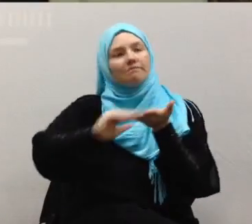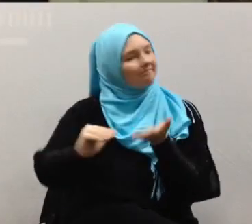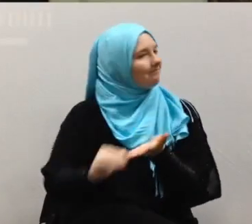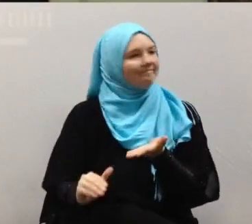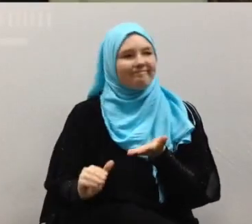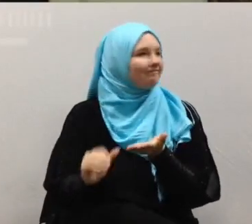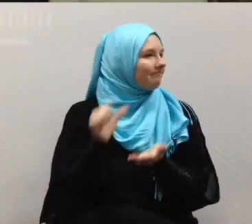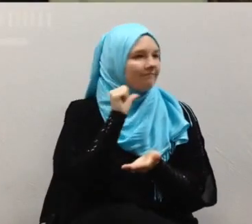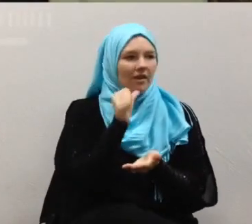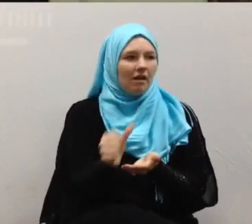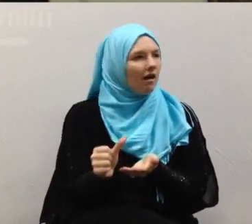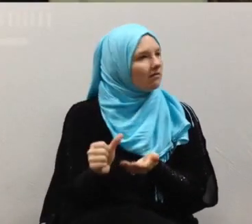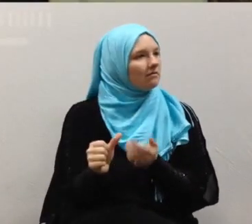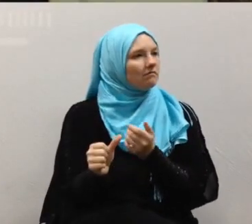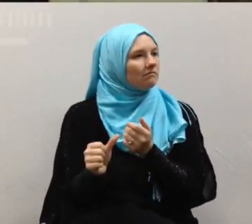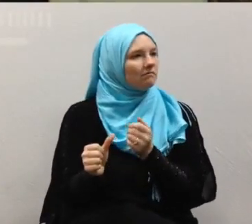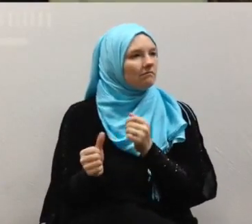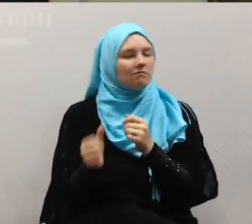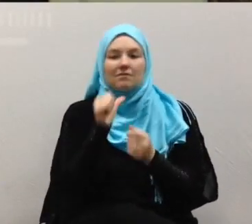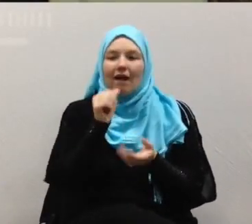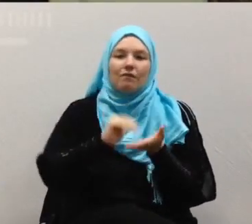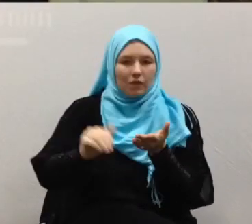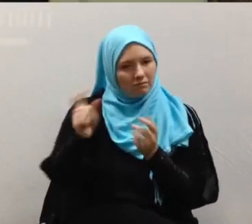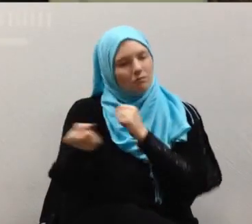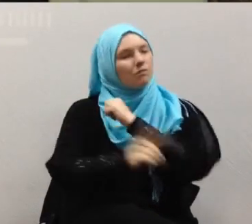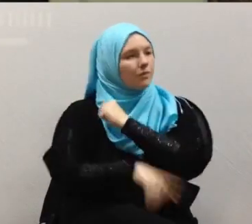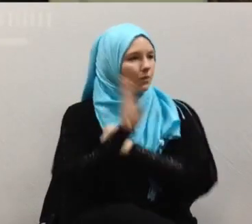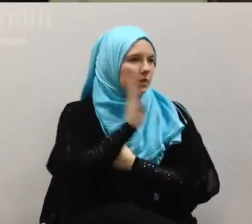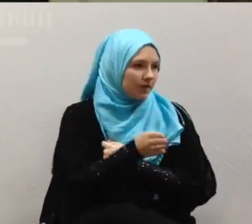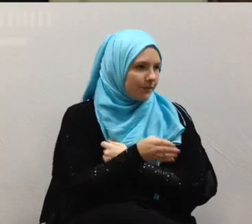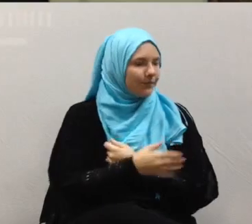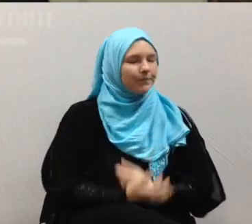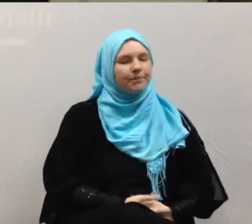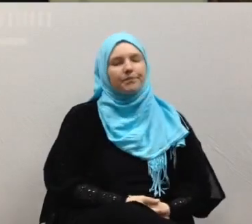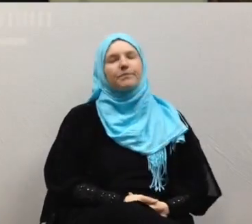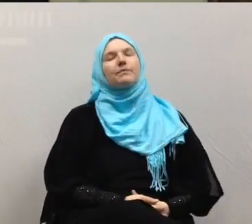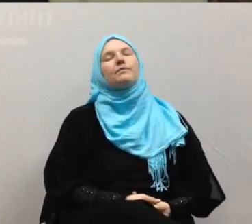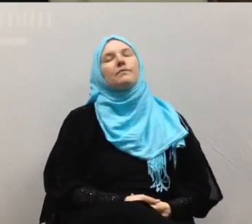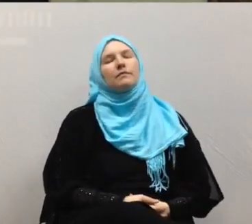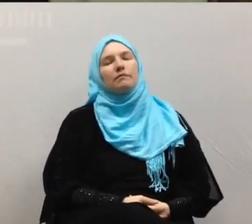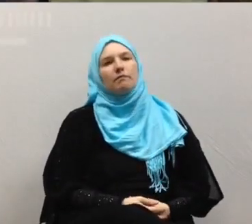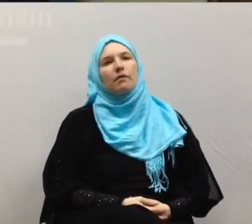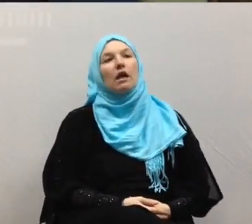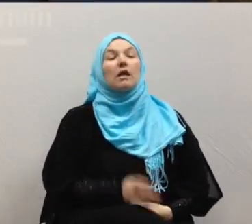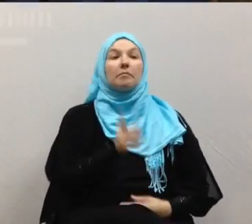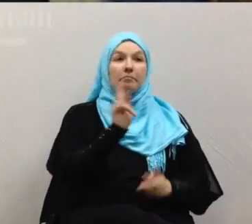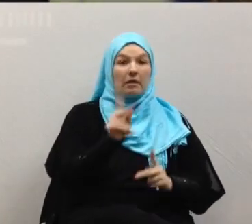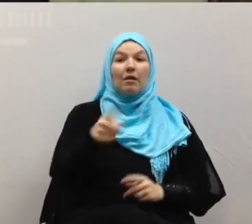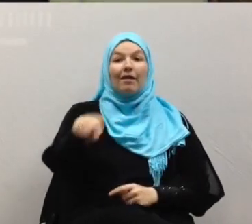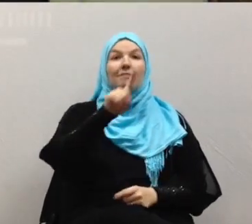follows through with their commitment, and who breaks their commitment with Allah subhanahu wa ta'ala. Very important. Very important.